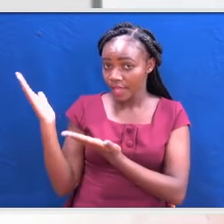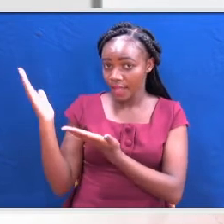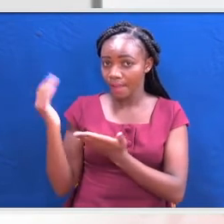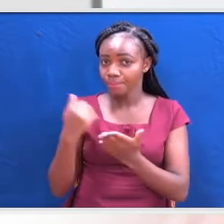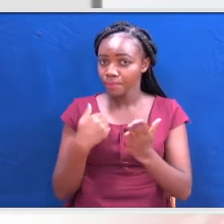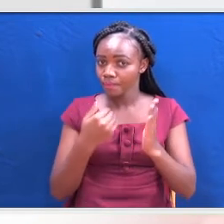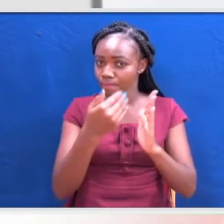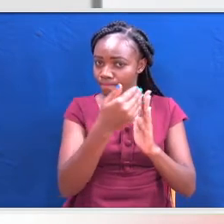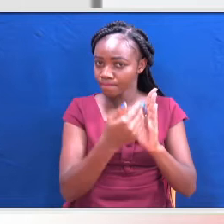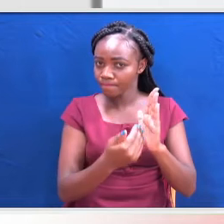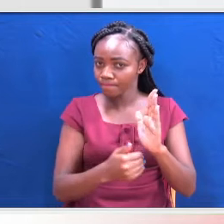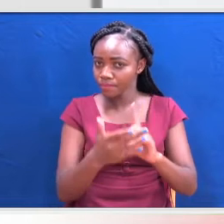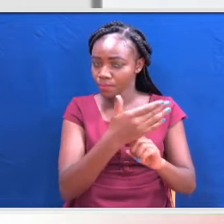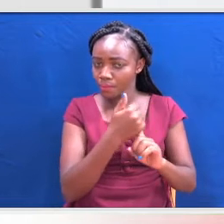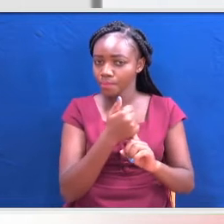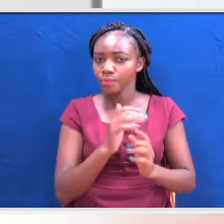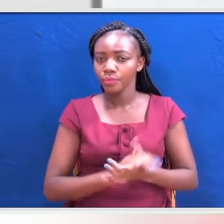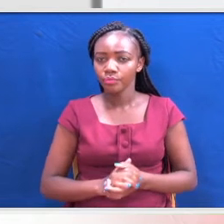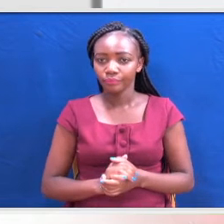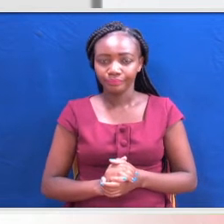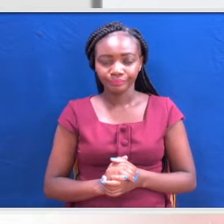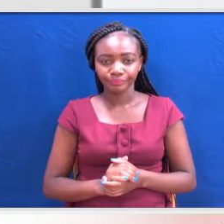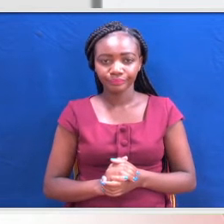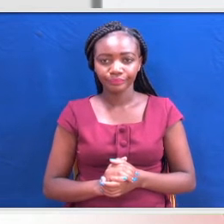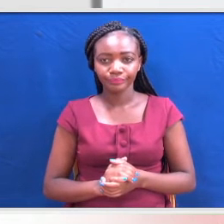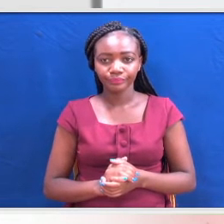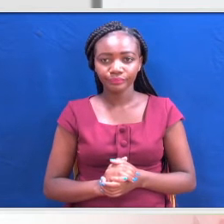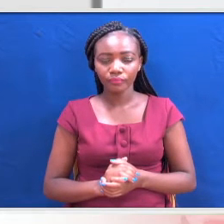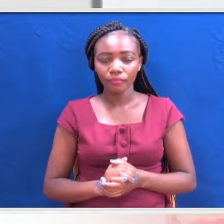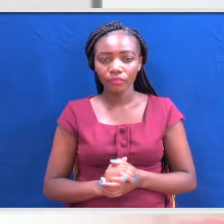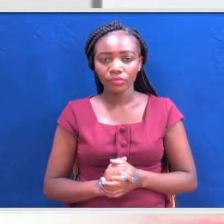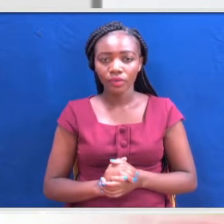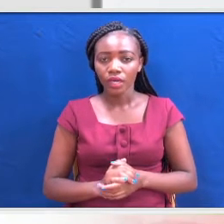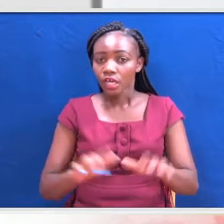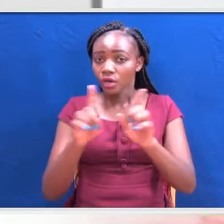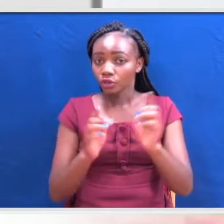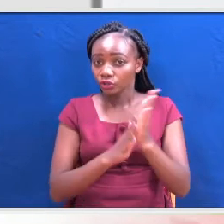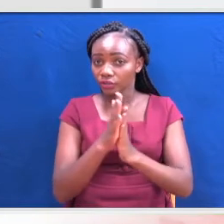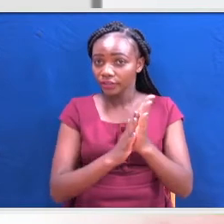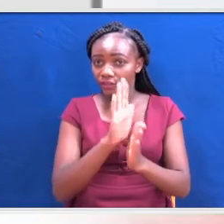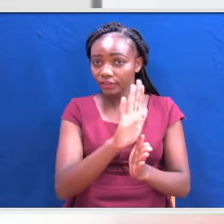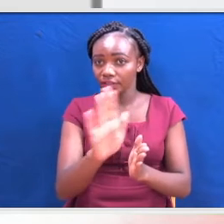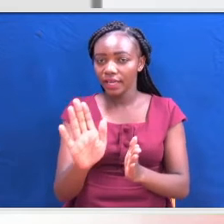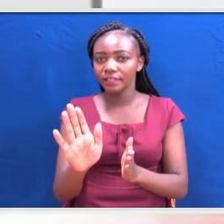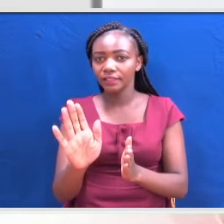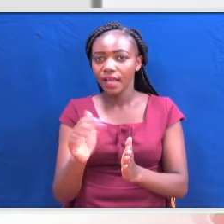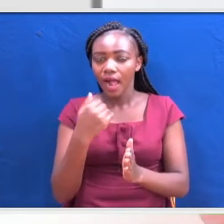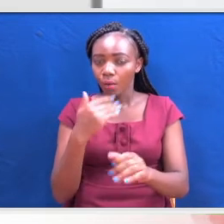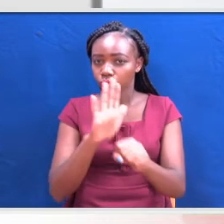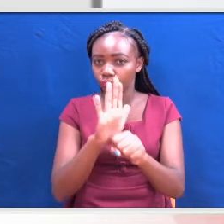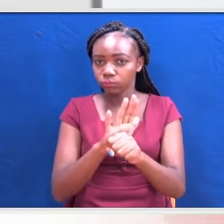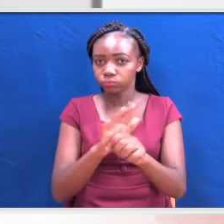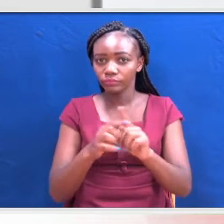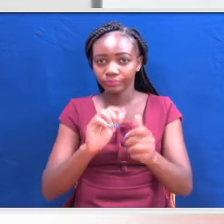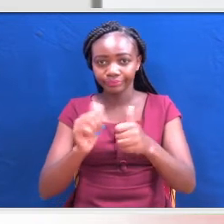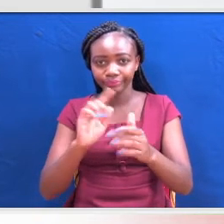sports medicine with at least 16 years in the legal field. But his interest in sports medicine could jeopardize his hopes of